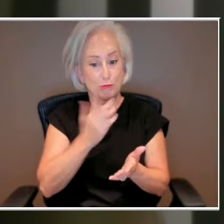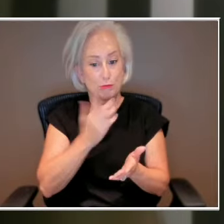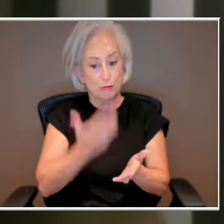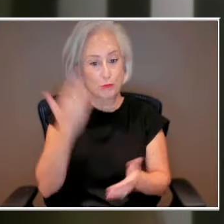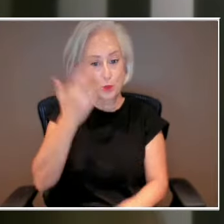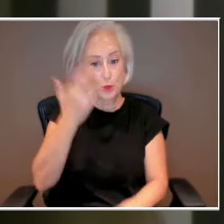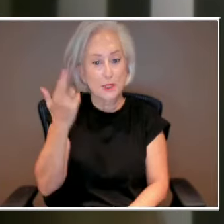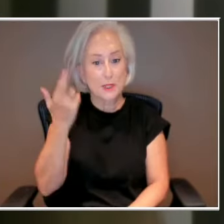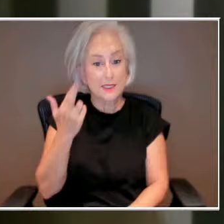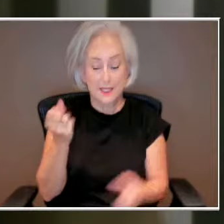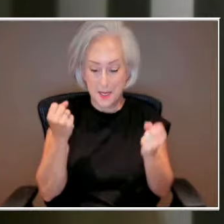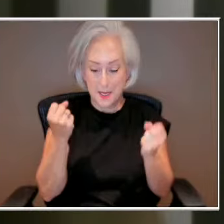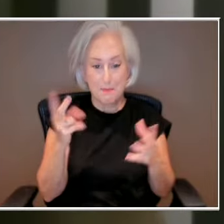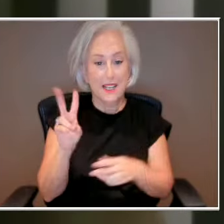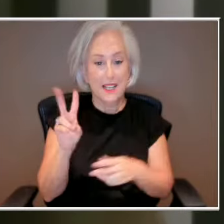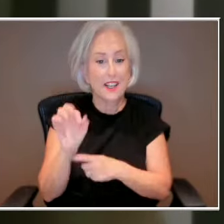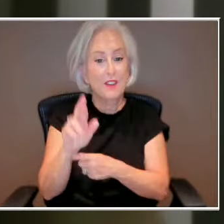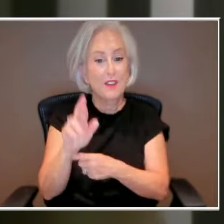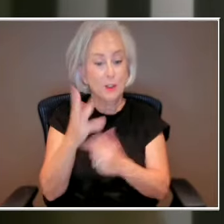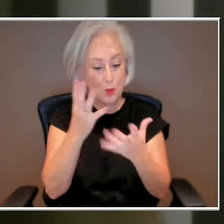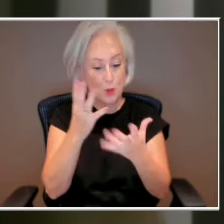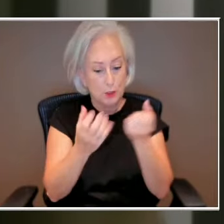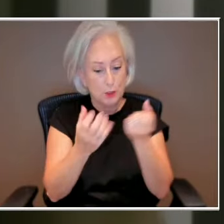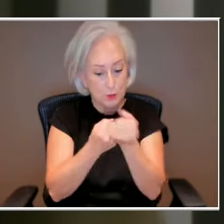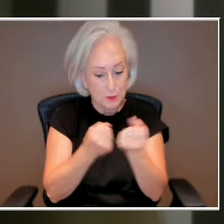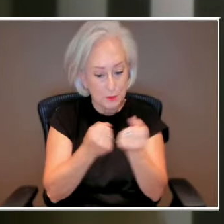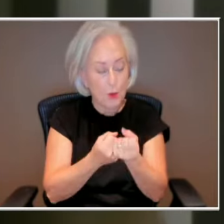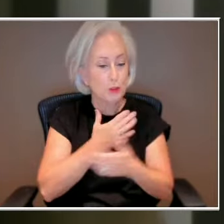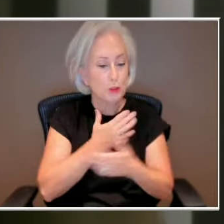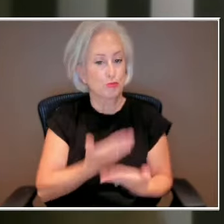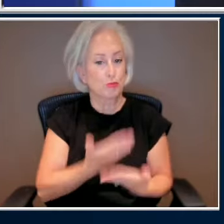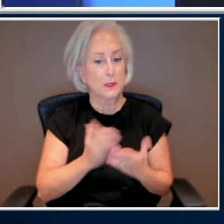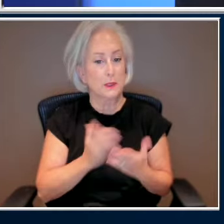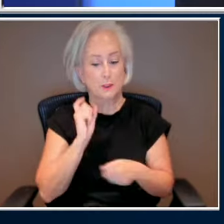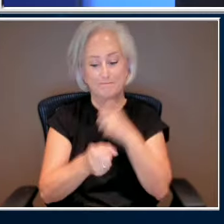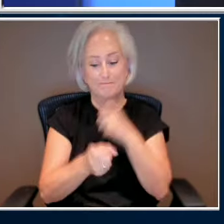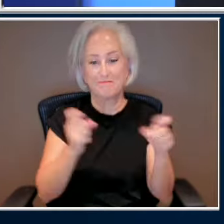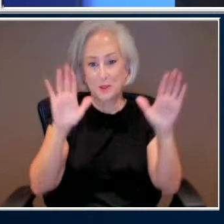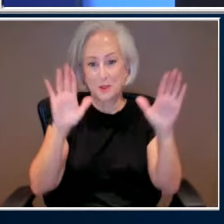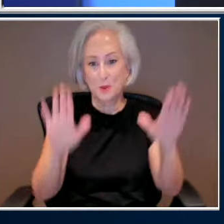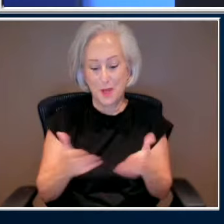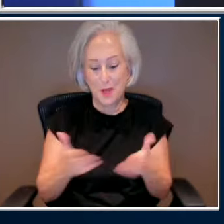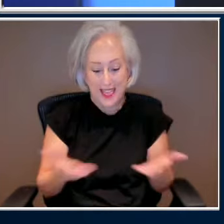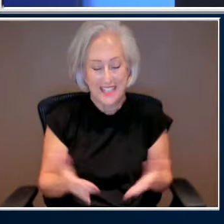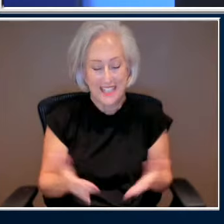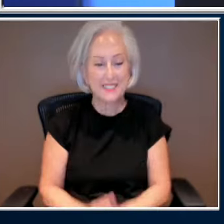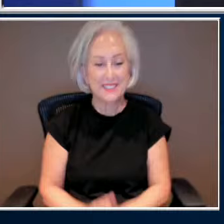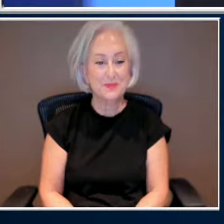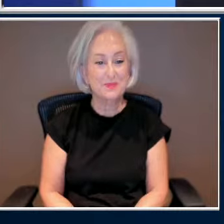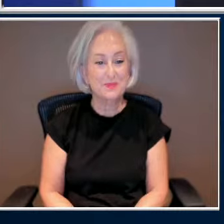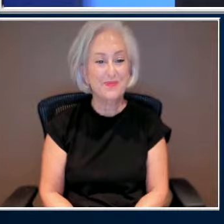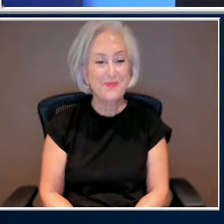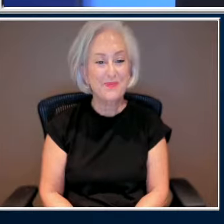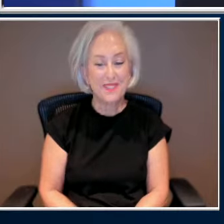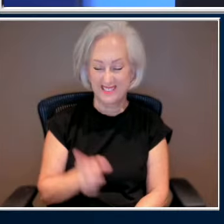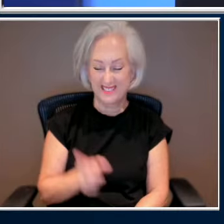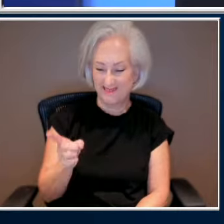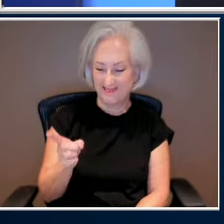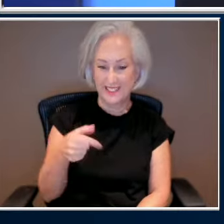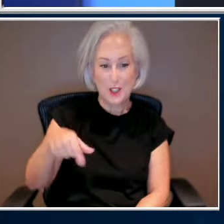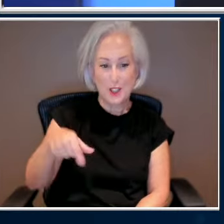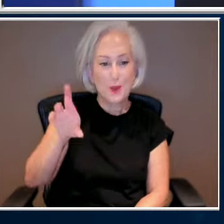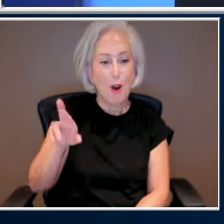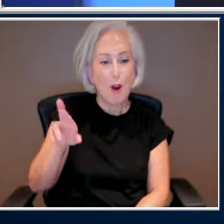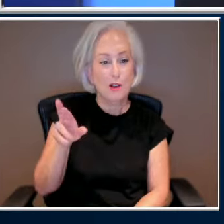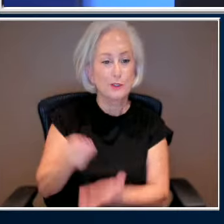in supporting this as well. So they're giving away some great items. Sounds like it. Hit up that QR code there on your screen for tickets and more information.